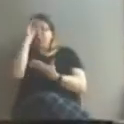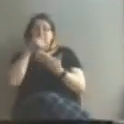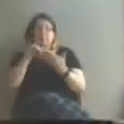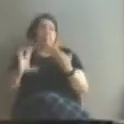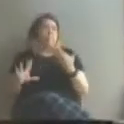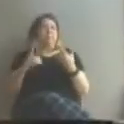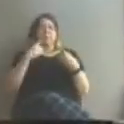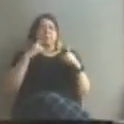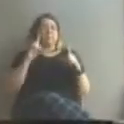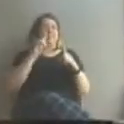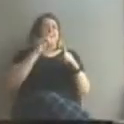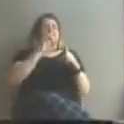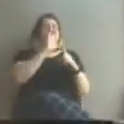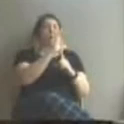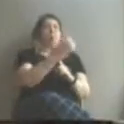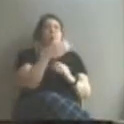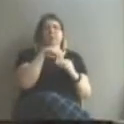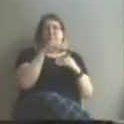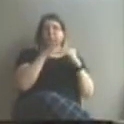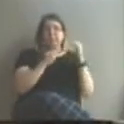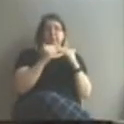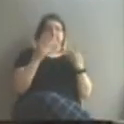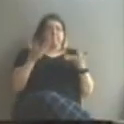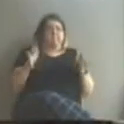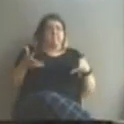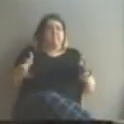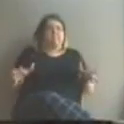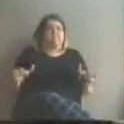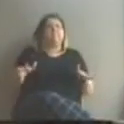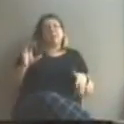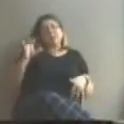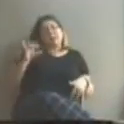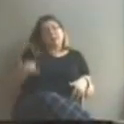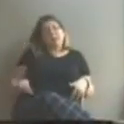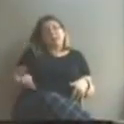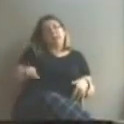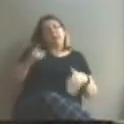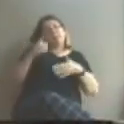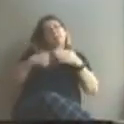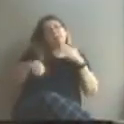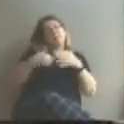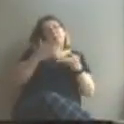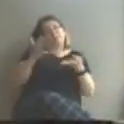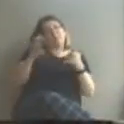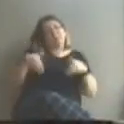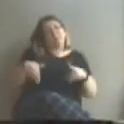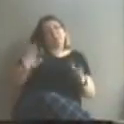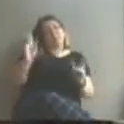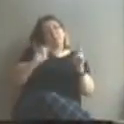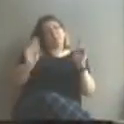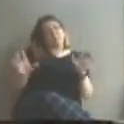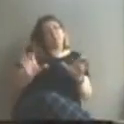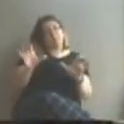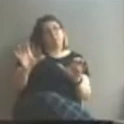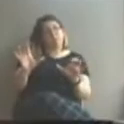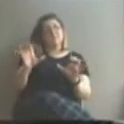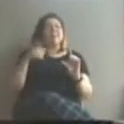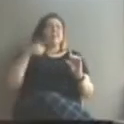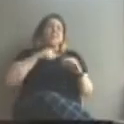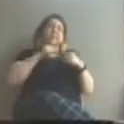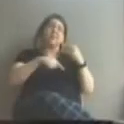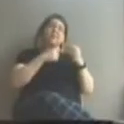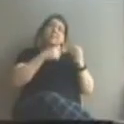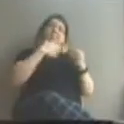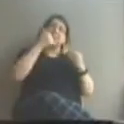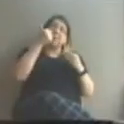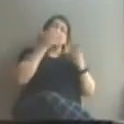climate, culture in a building. That's what we want to allow people to do. This is about better service